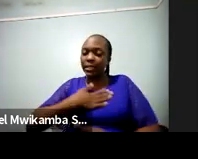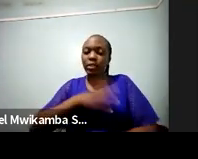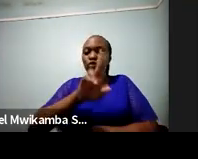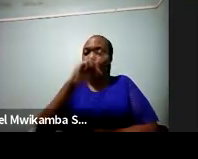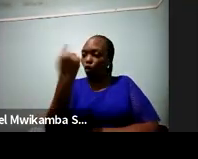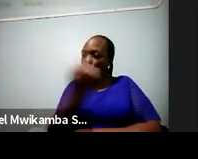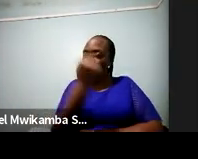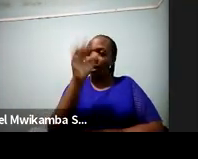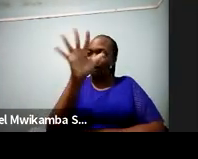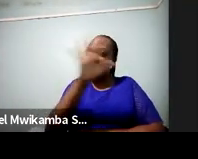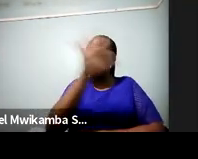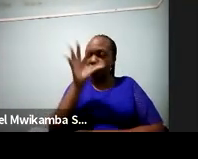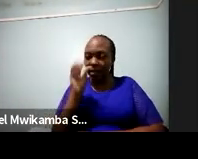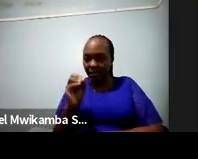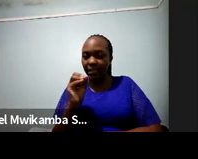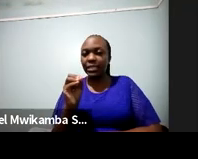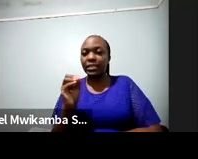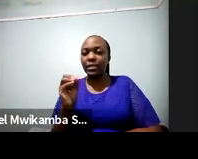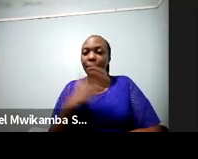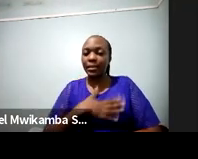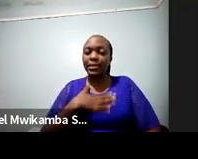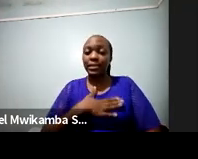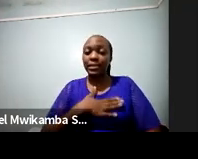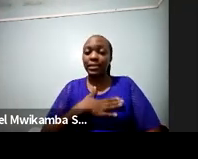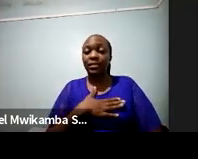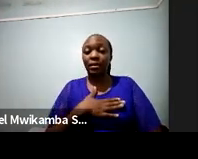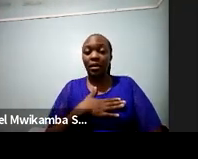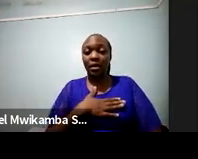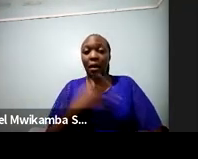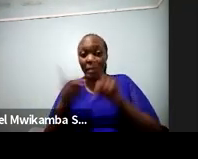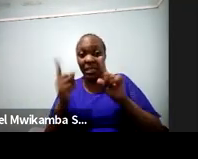and 5% for housing, there is a serious problem with you,